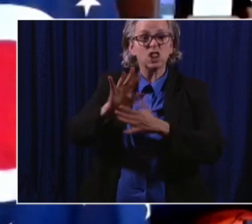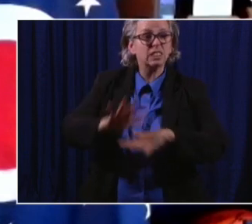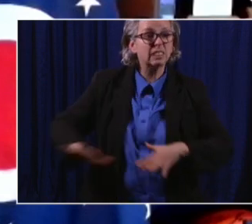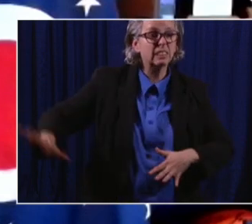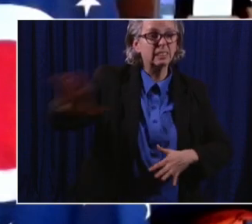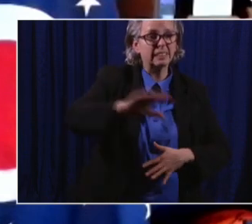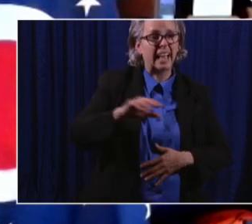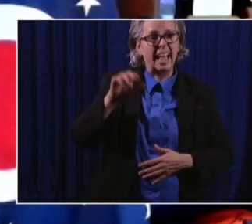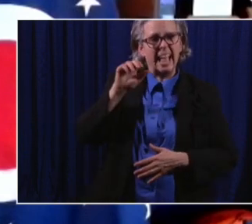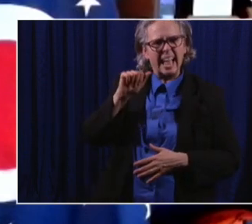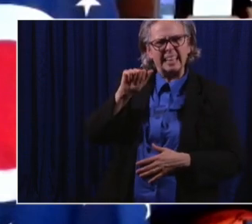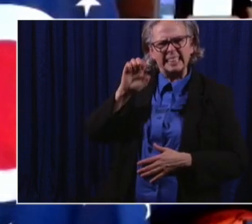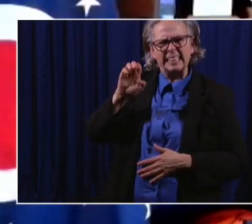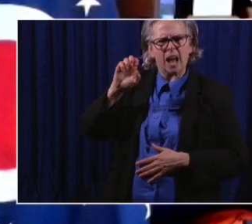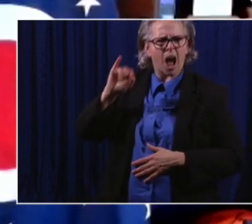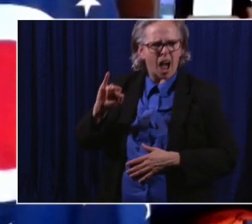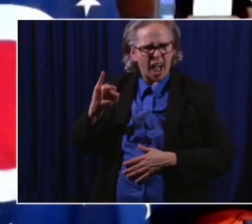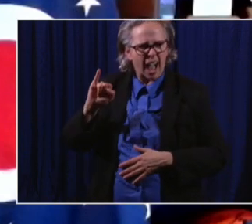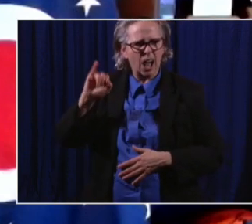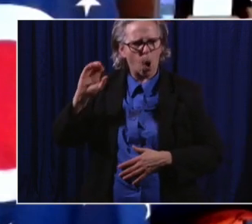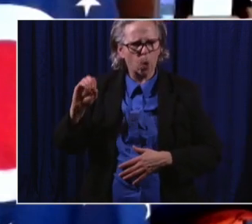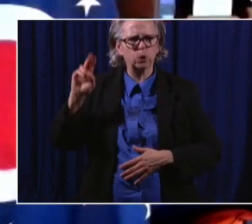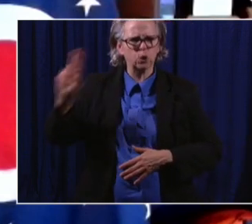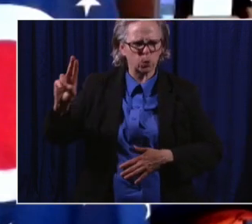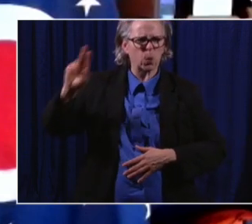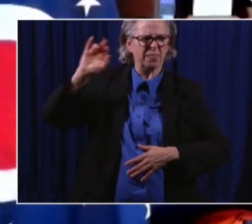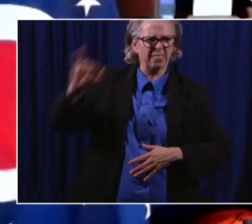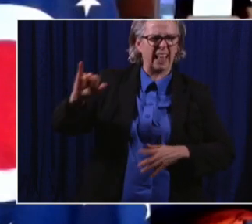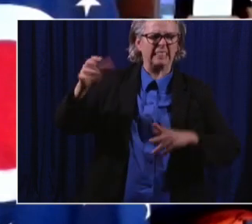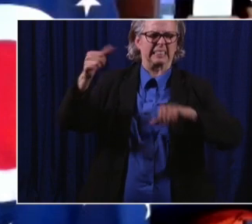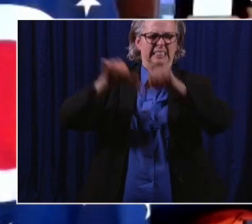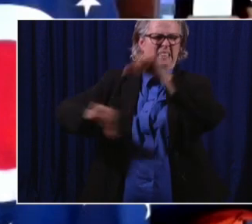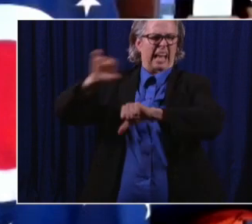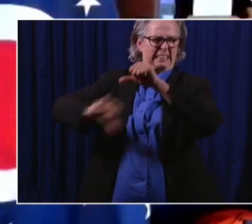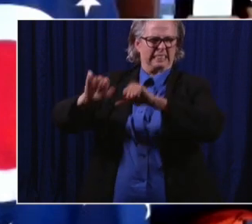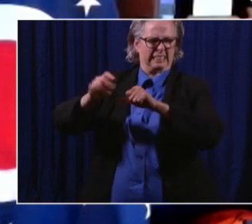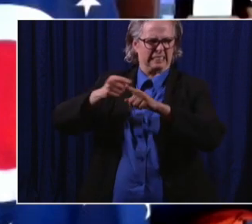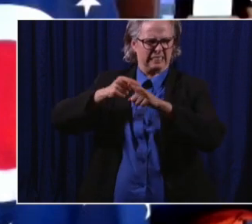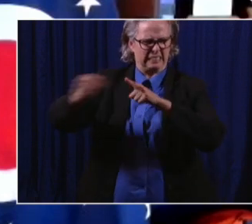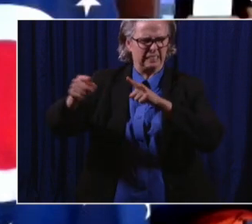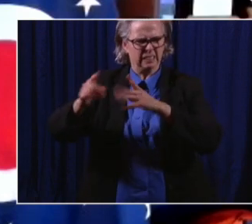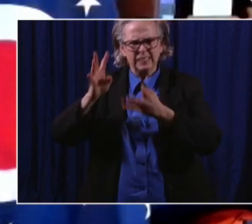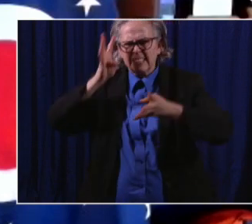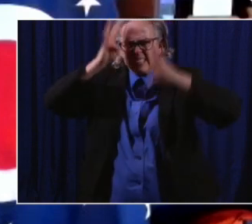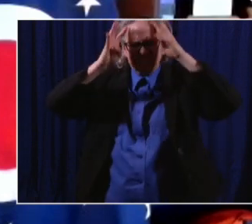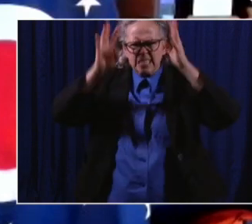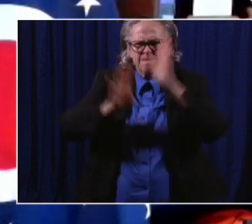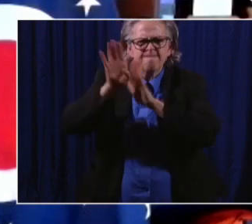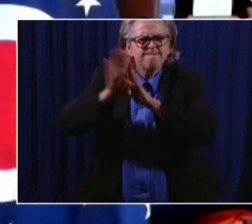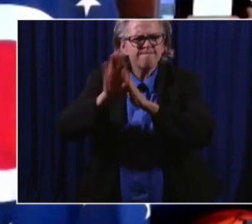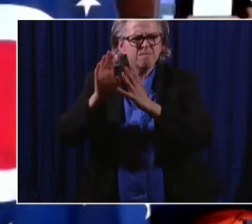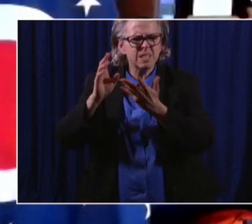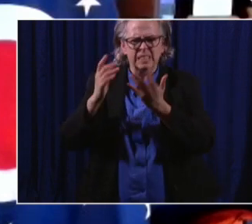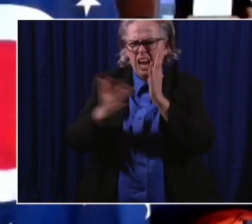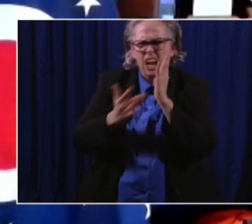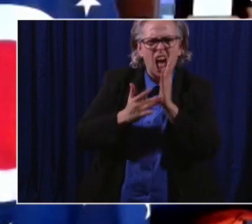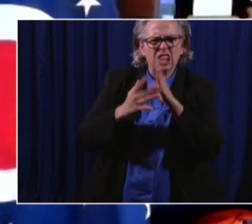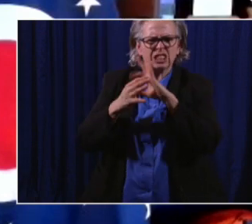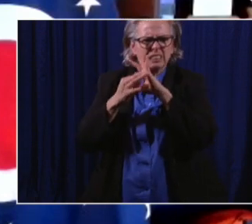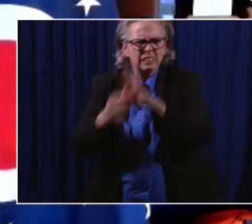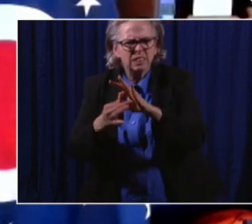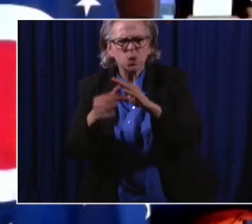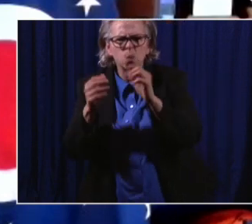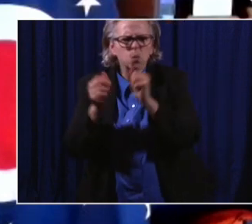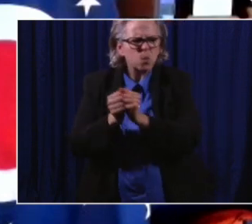Scientific has developed technology that recently won a NASA iTech Ignite the Night pitch competition that